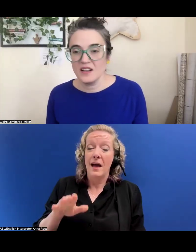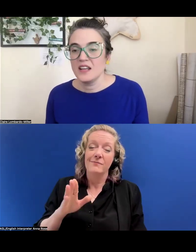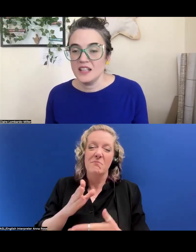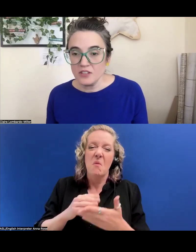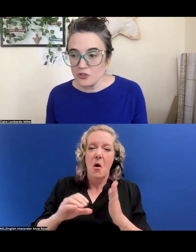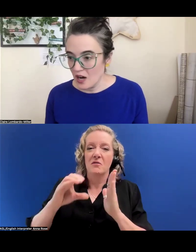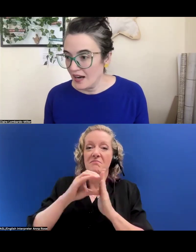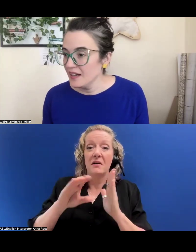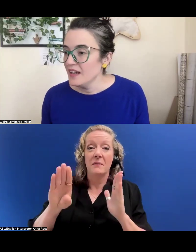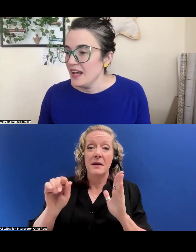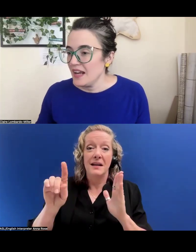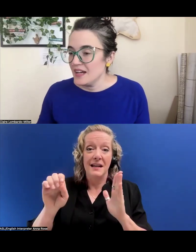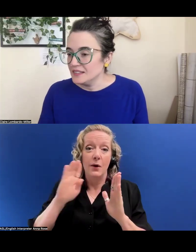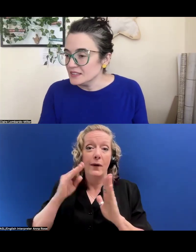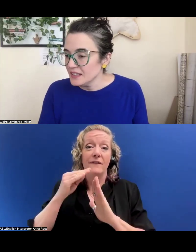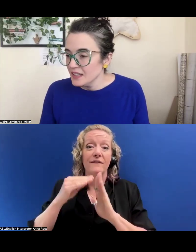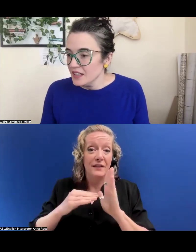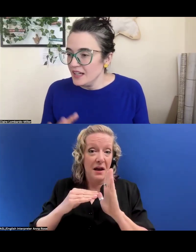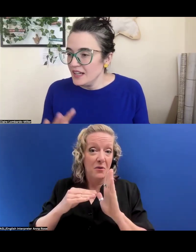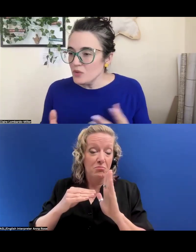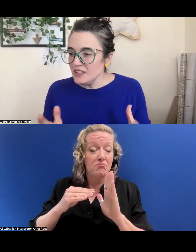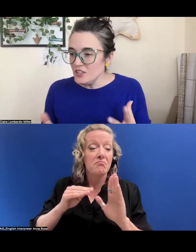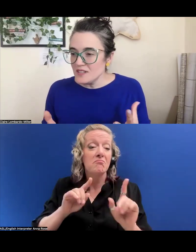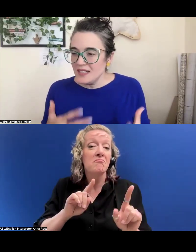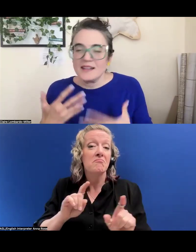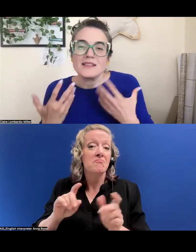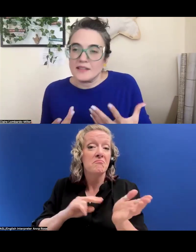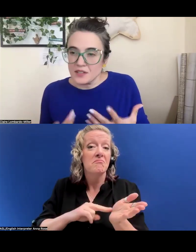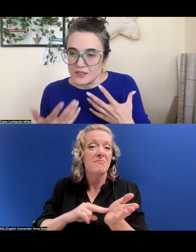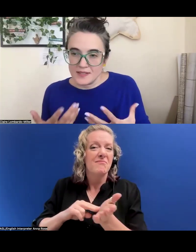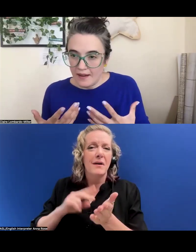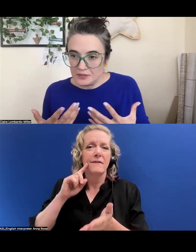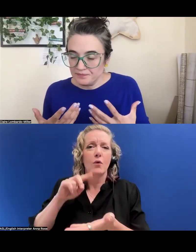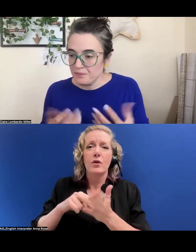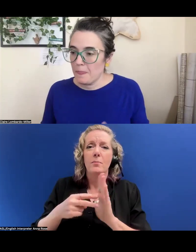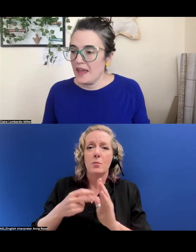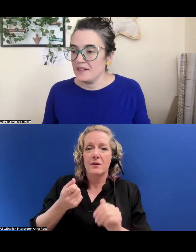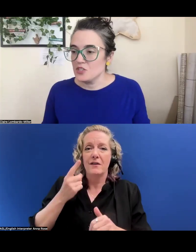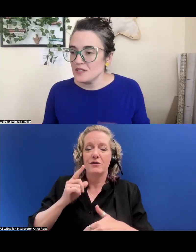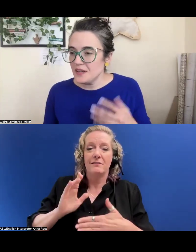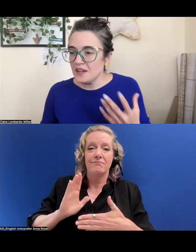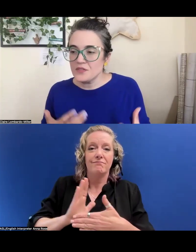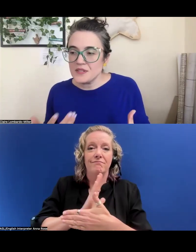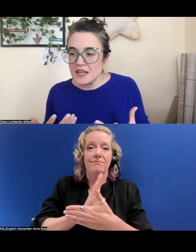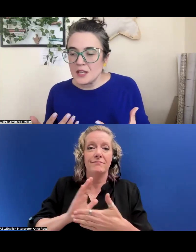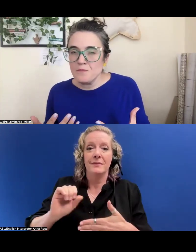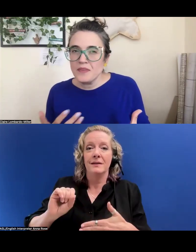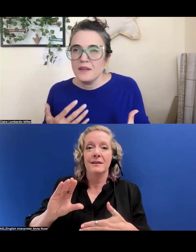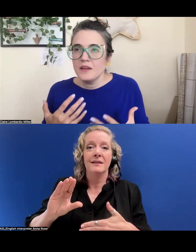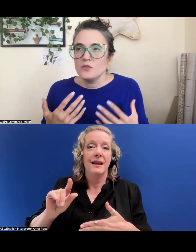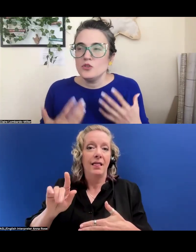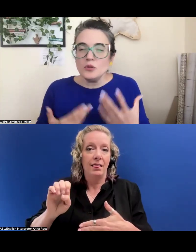of it, give it a try, and it's really just to get a sense of the scale and just to kind of